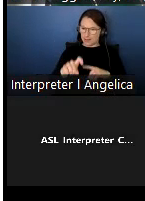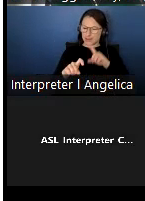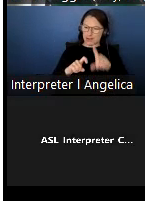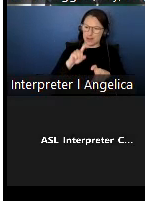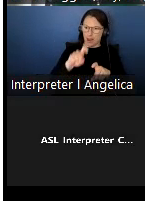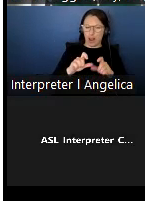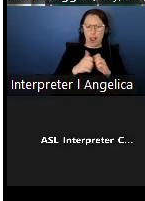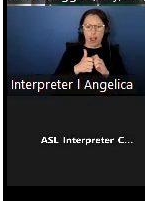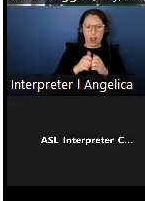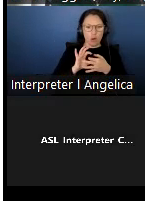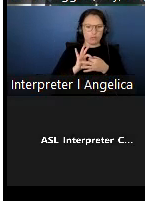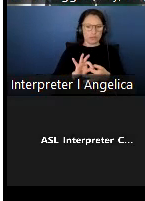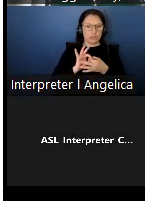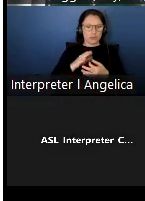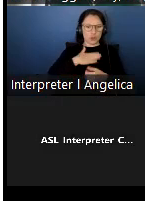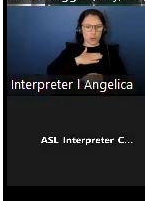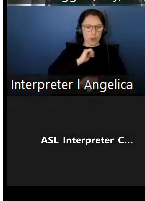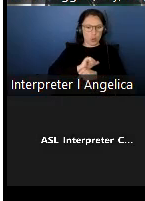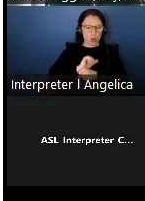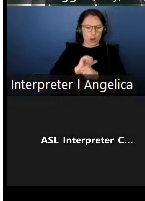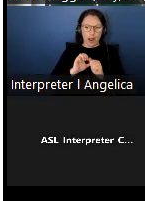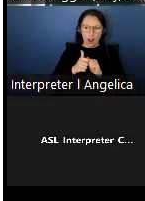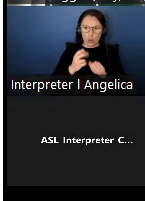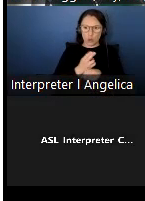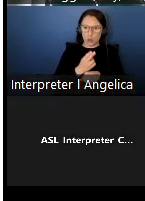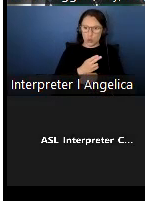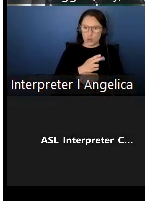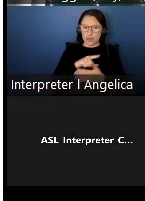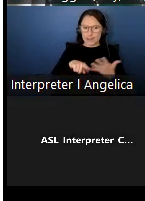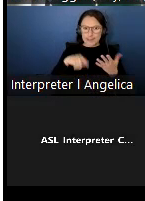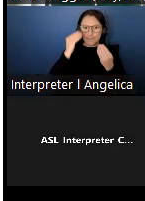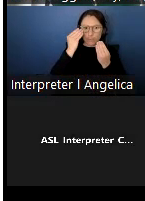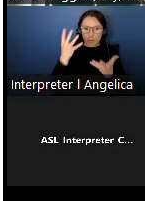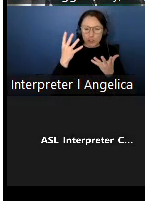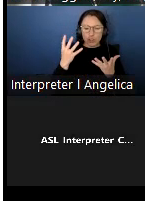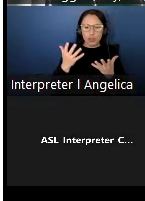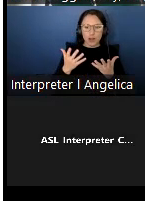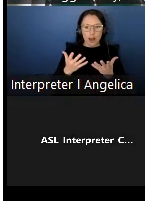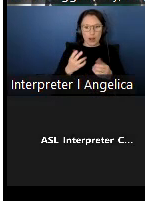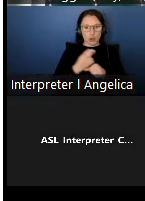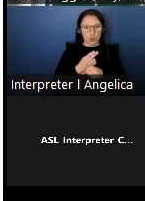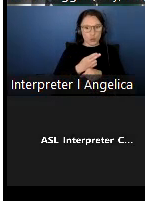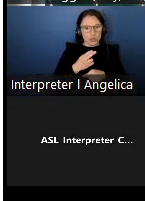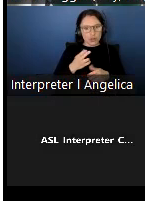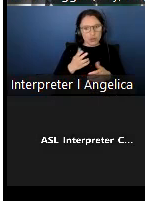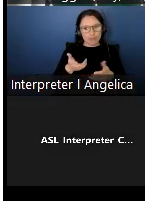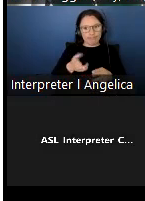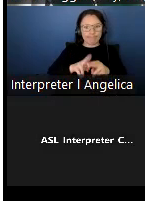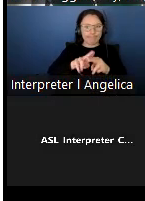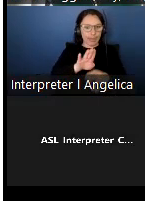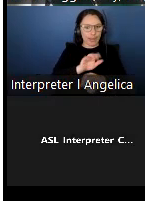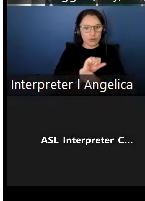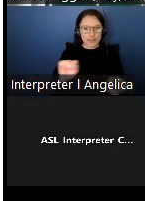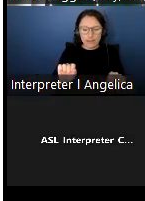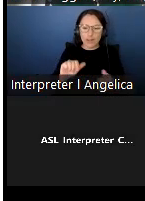your work. How can you use this information and work with this client to increase their safety or work to alleviate